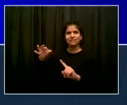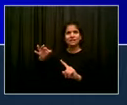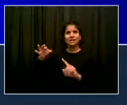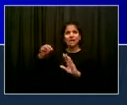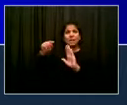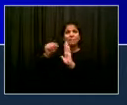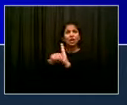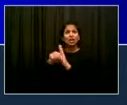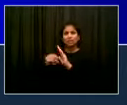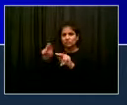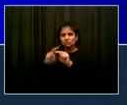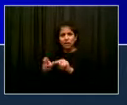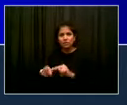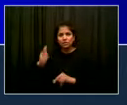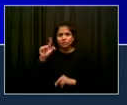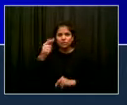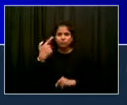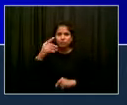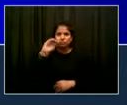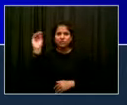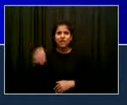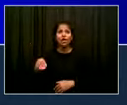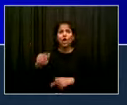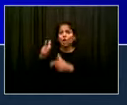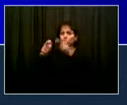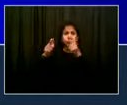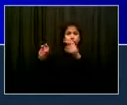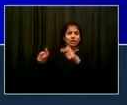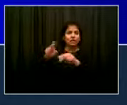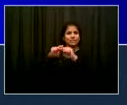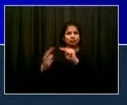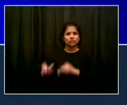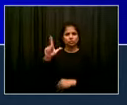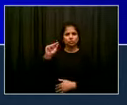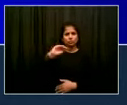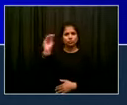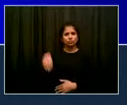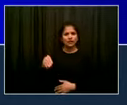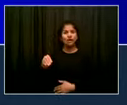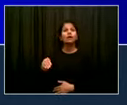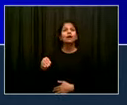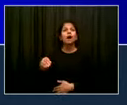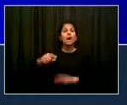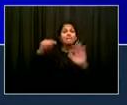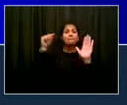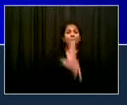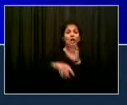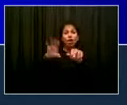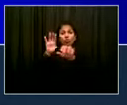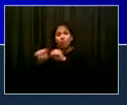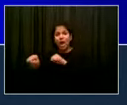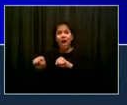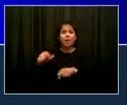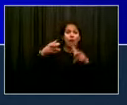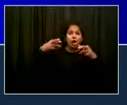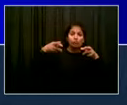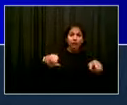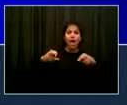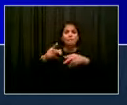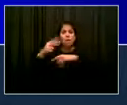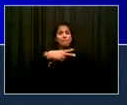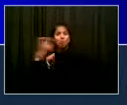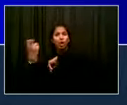20%. Murder, rape, robbery, burglary, all down compared to last year in Brooklyn. Something really important is happening